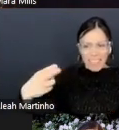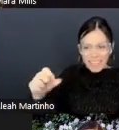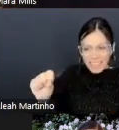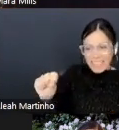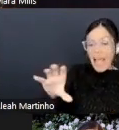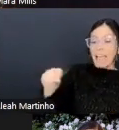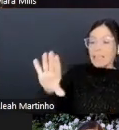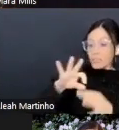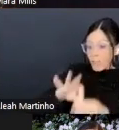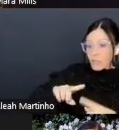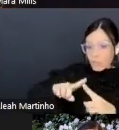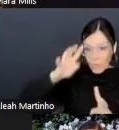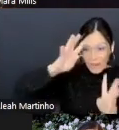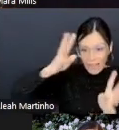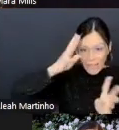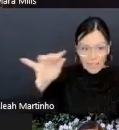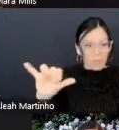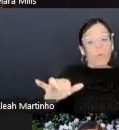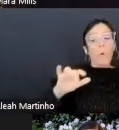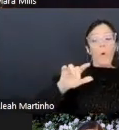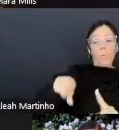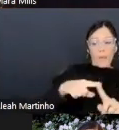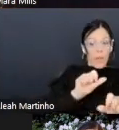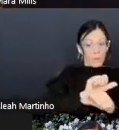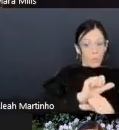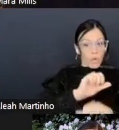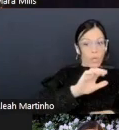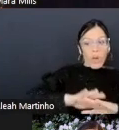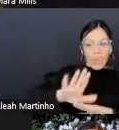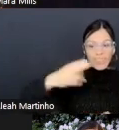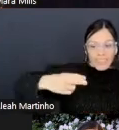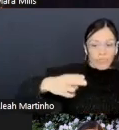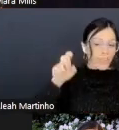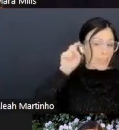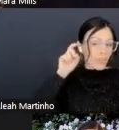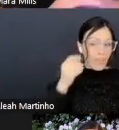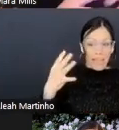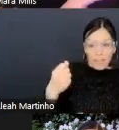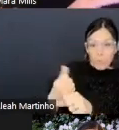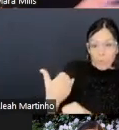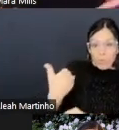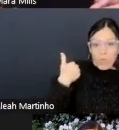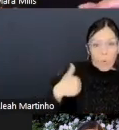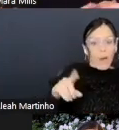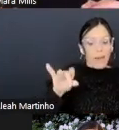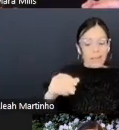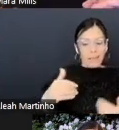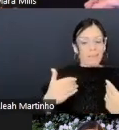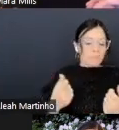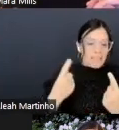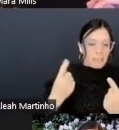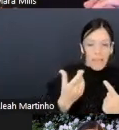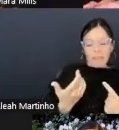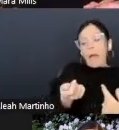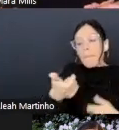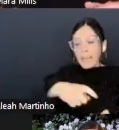his inventiveness while i was working on the history of hearing aids a few years ago i spent some time at the edison archive